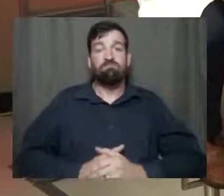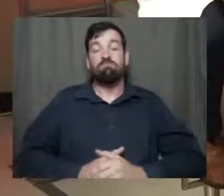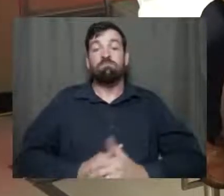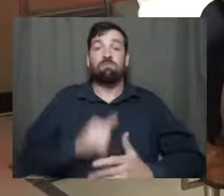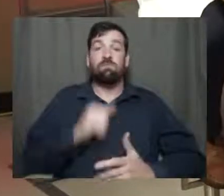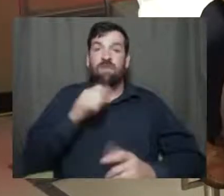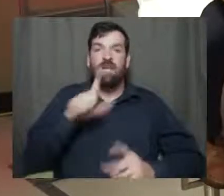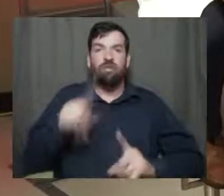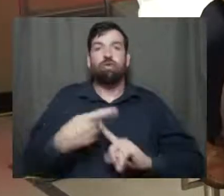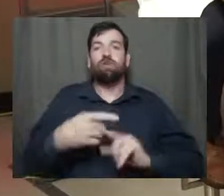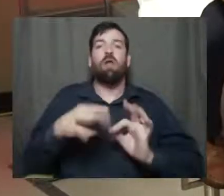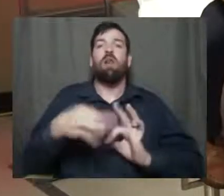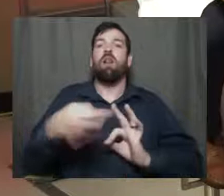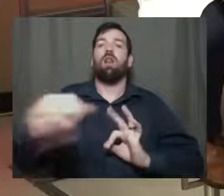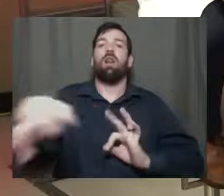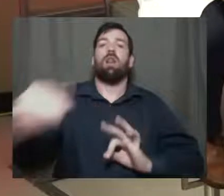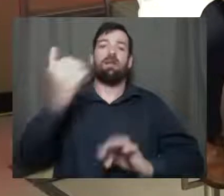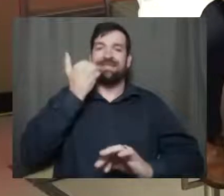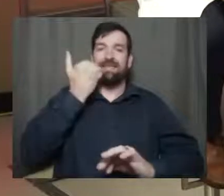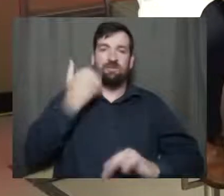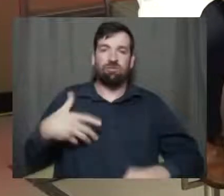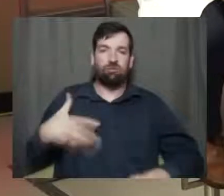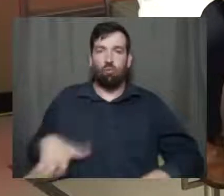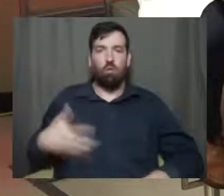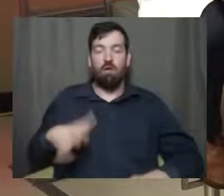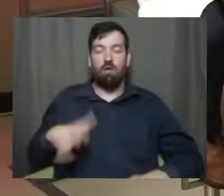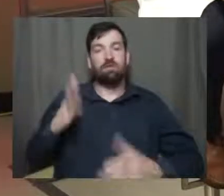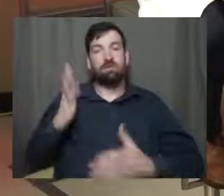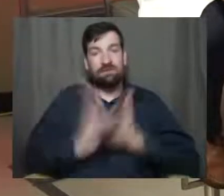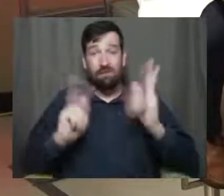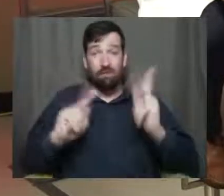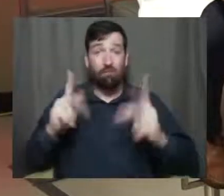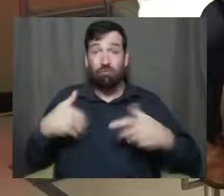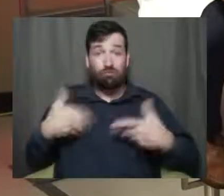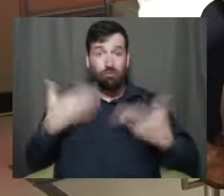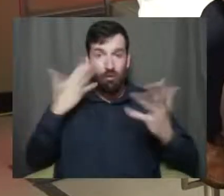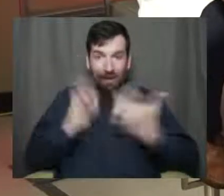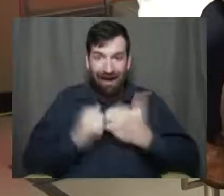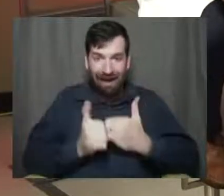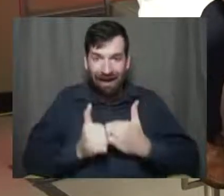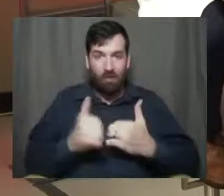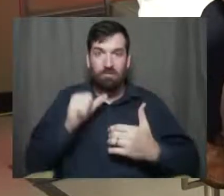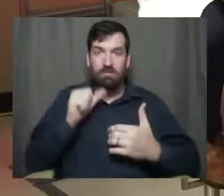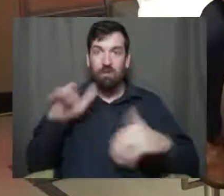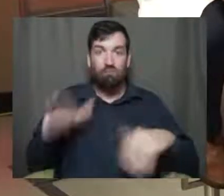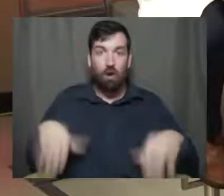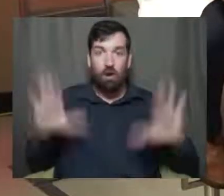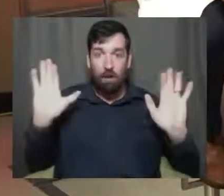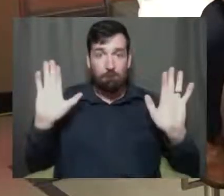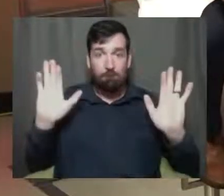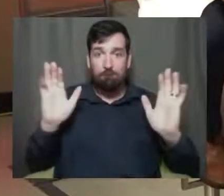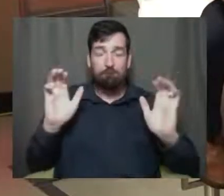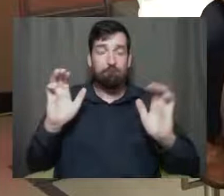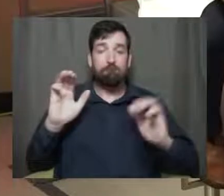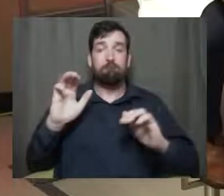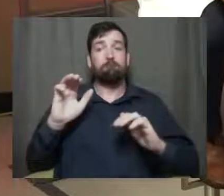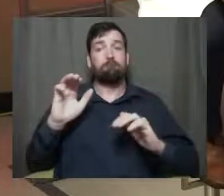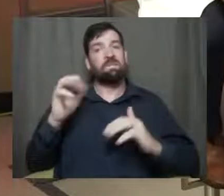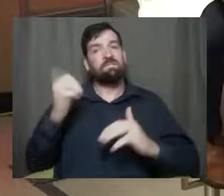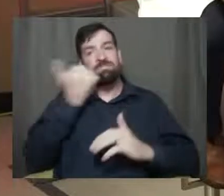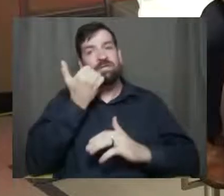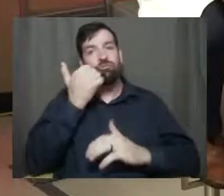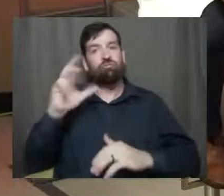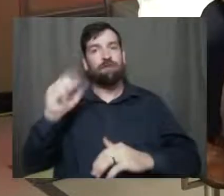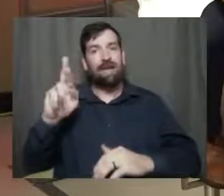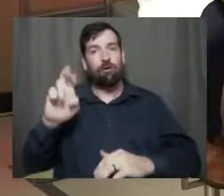dentist and not going because you don't feel like it. Some people just simply don't know how. They weren't brought up with dental care. And so really important